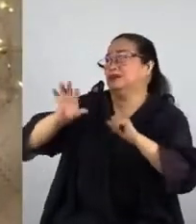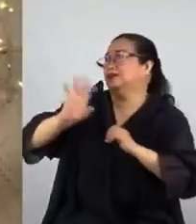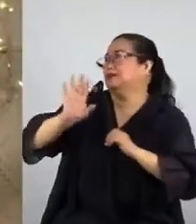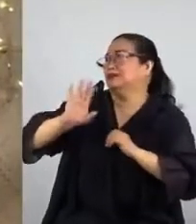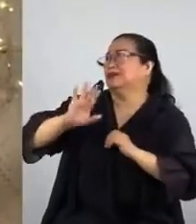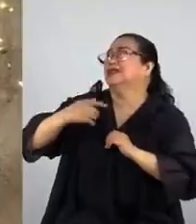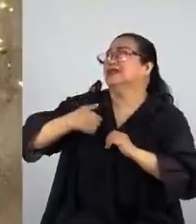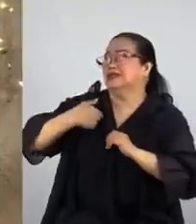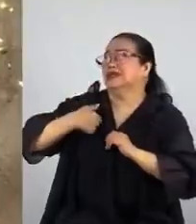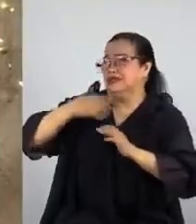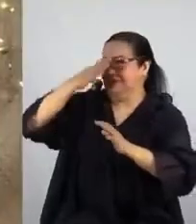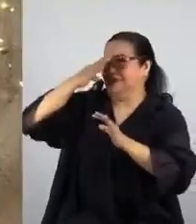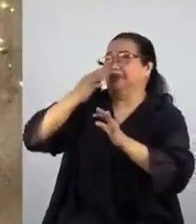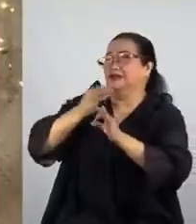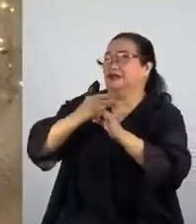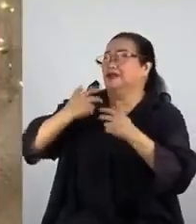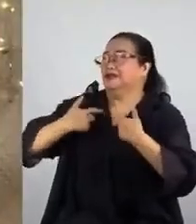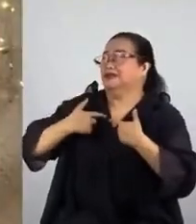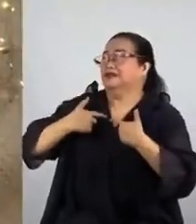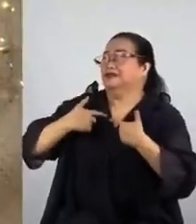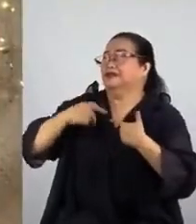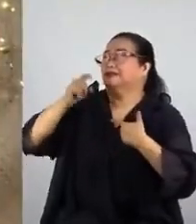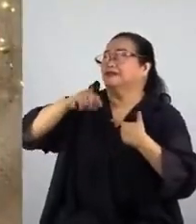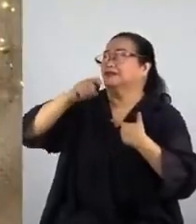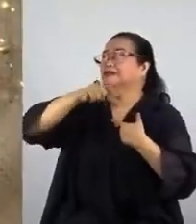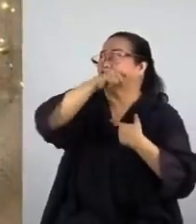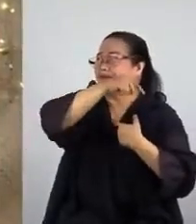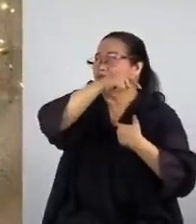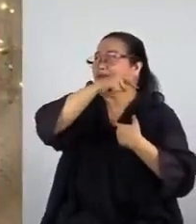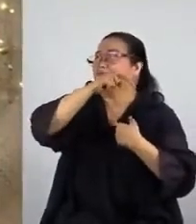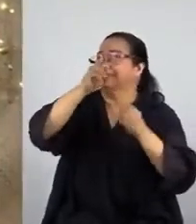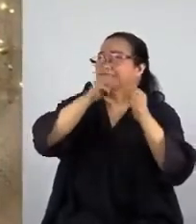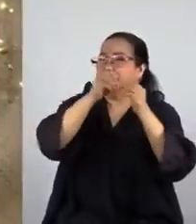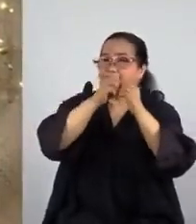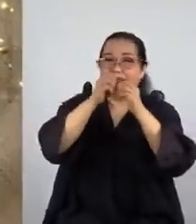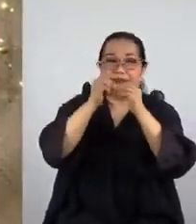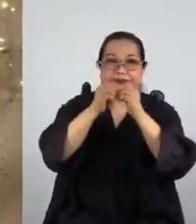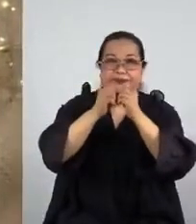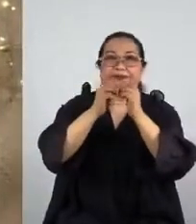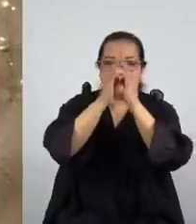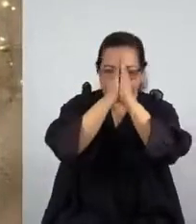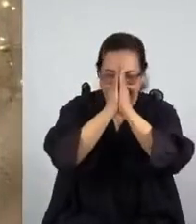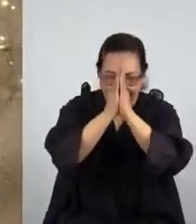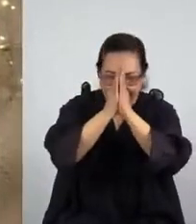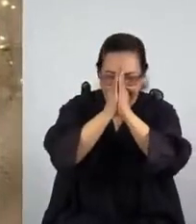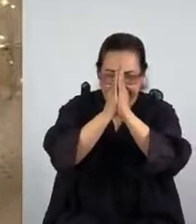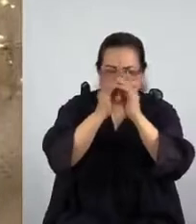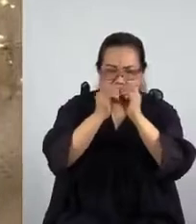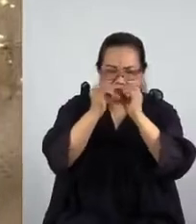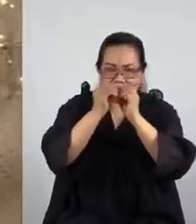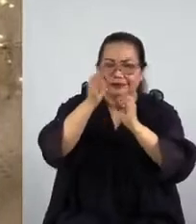I had some faith. He needed more. Pray.